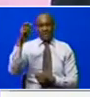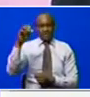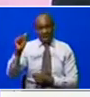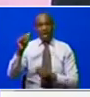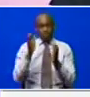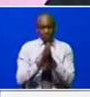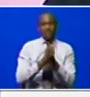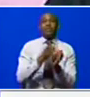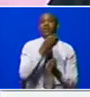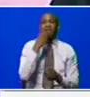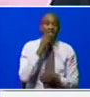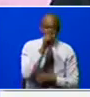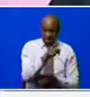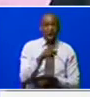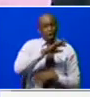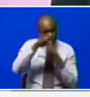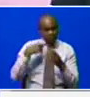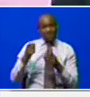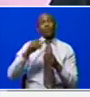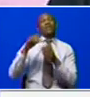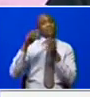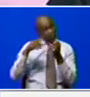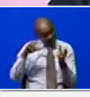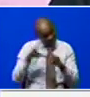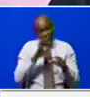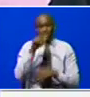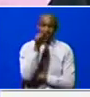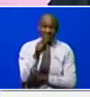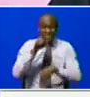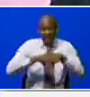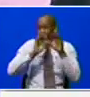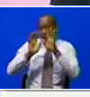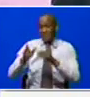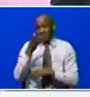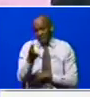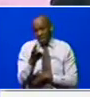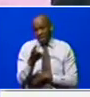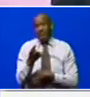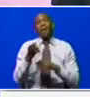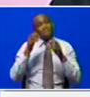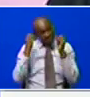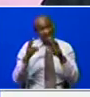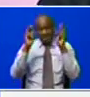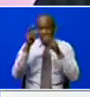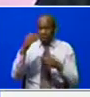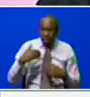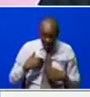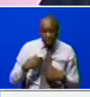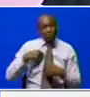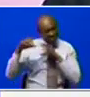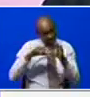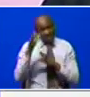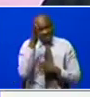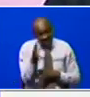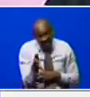pay for all of us as Kenyans. Because as we went into the campaigns, there were many issues that we were grappling with mm-hmm.